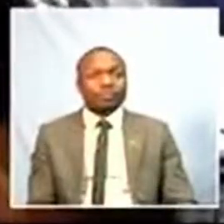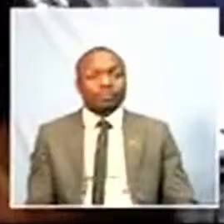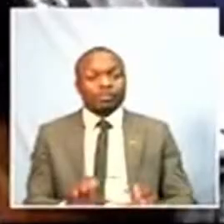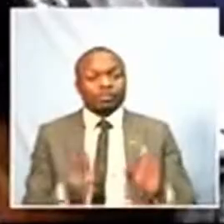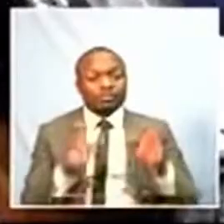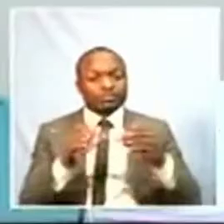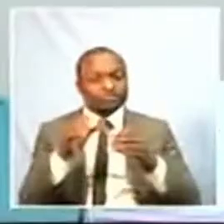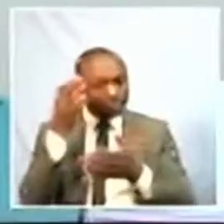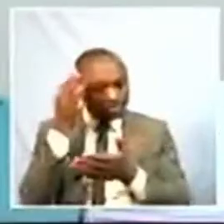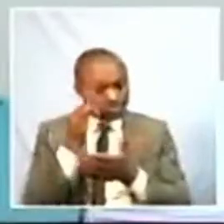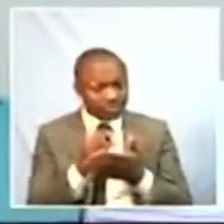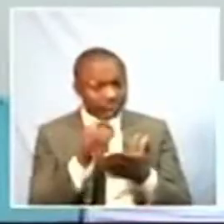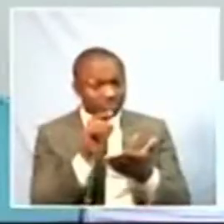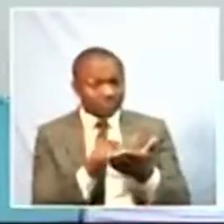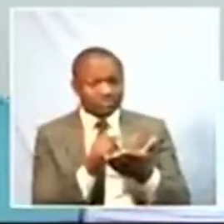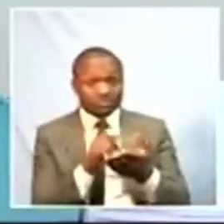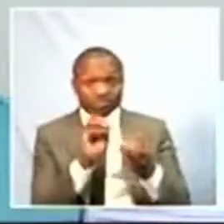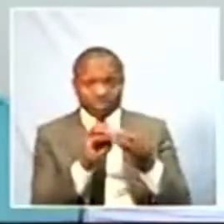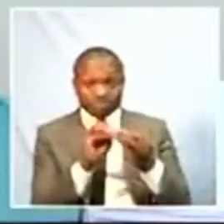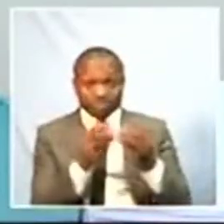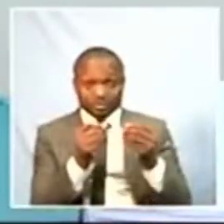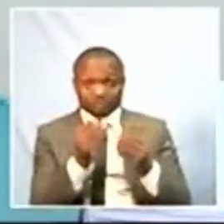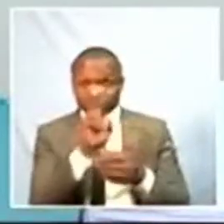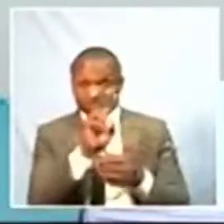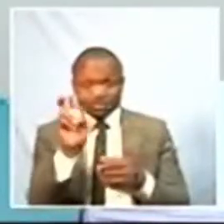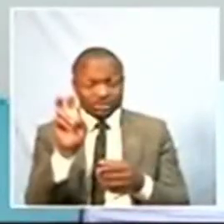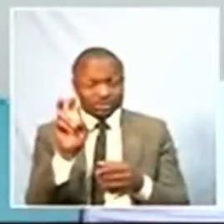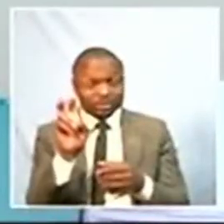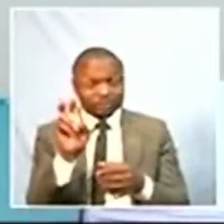Council Secretary, you know, this was a lot of money,